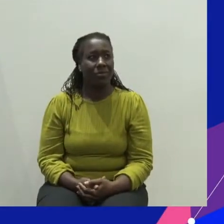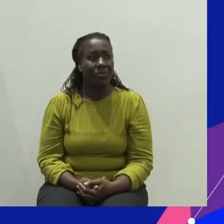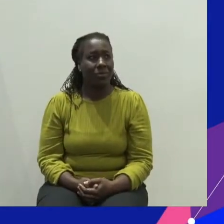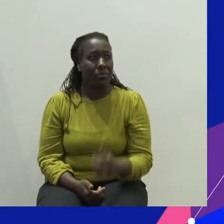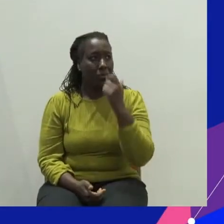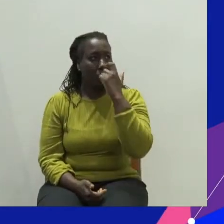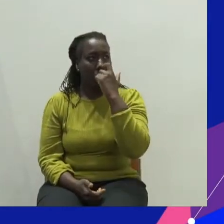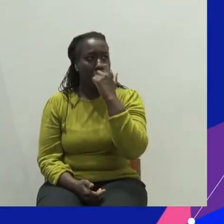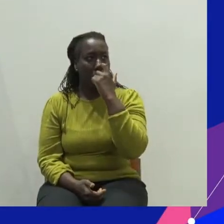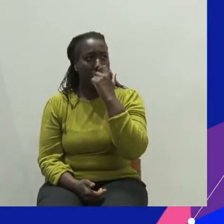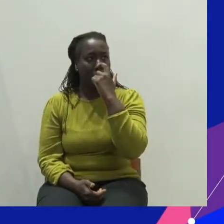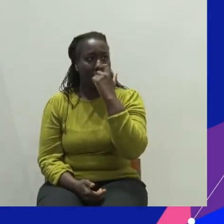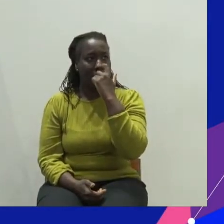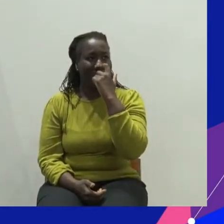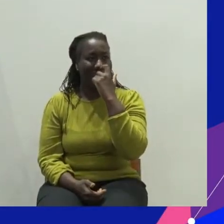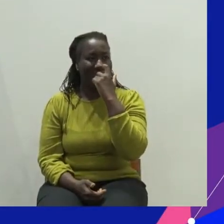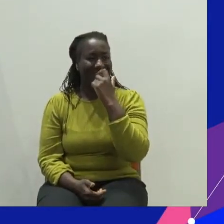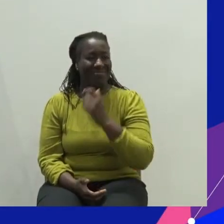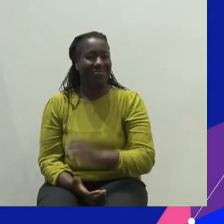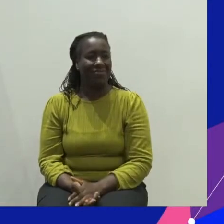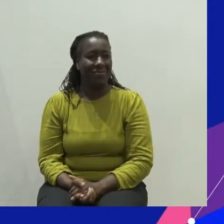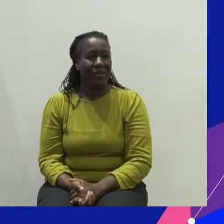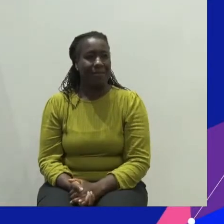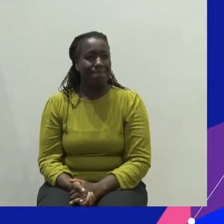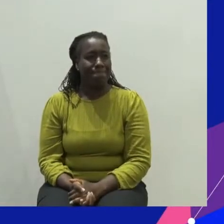Quick question.